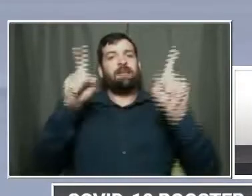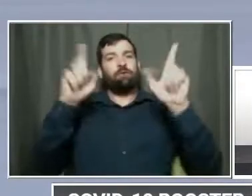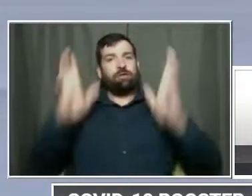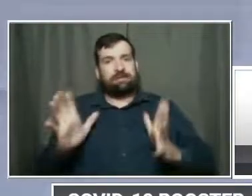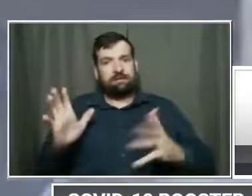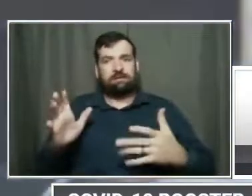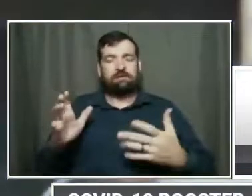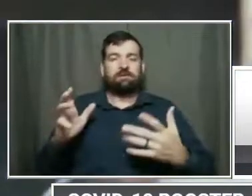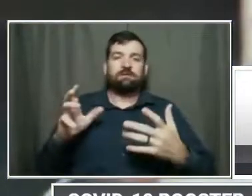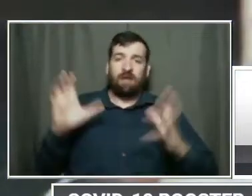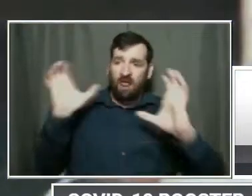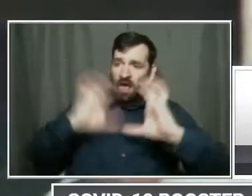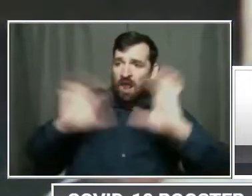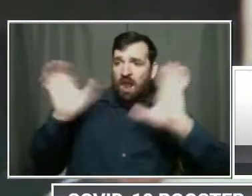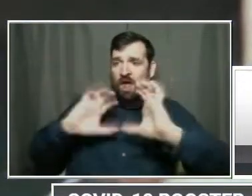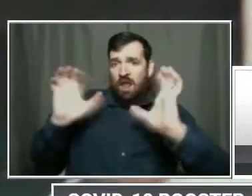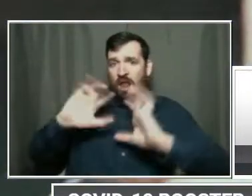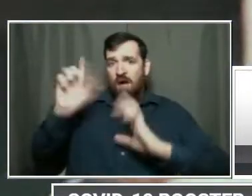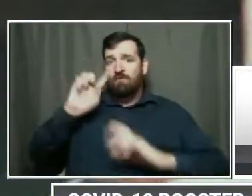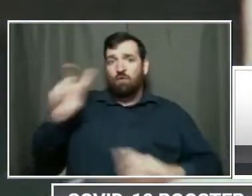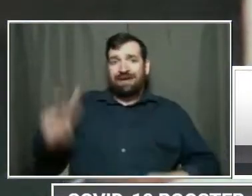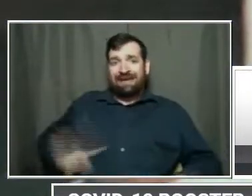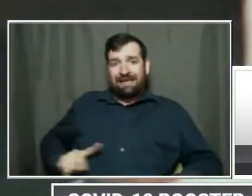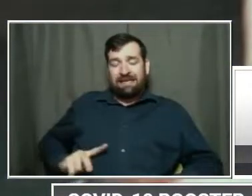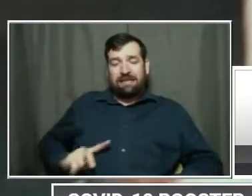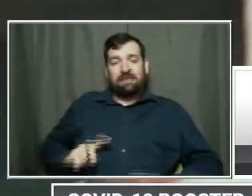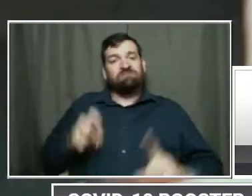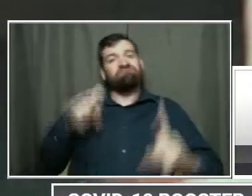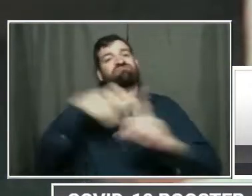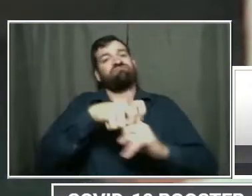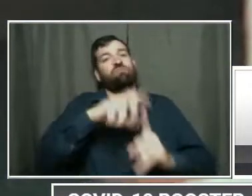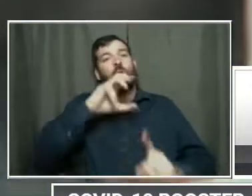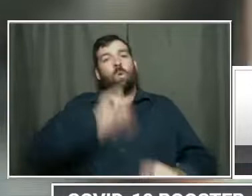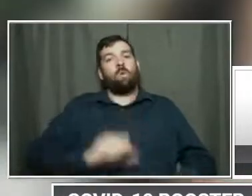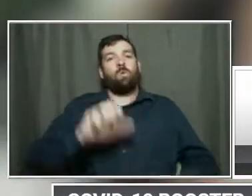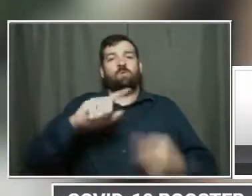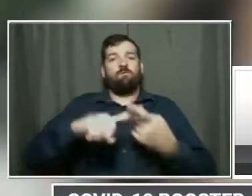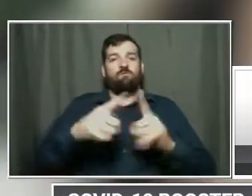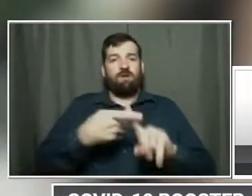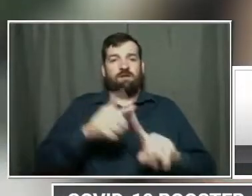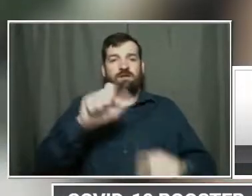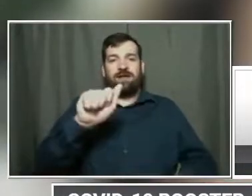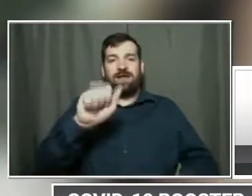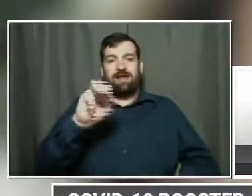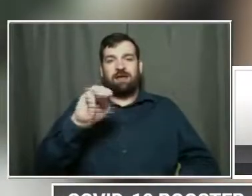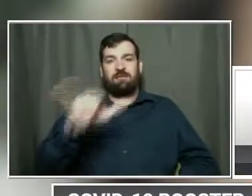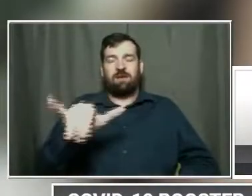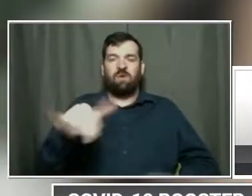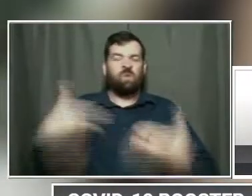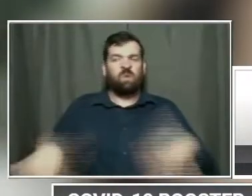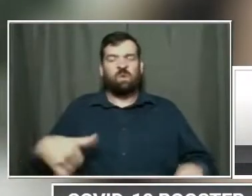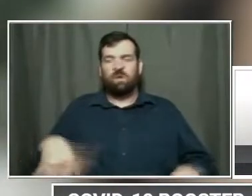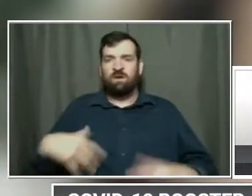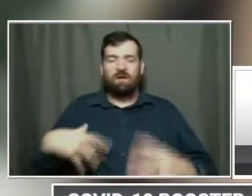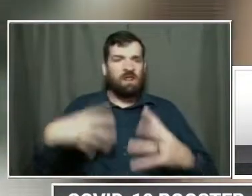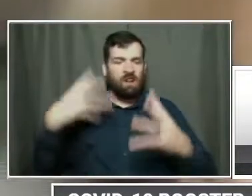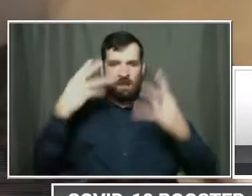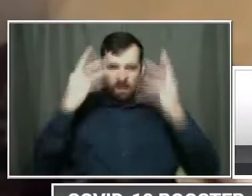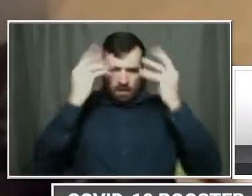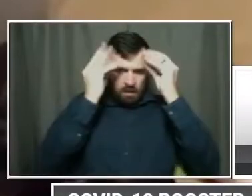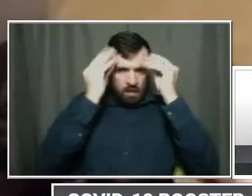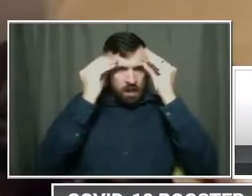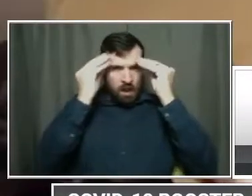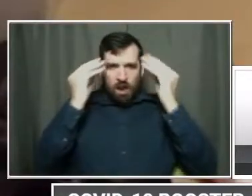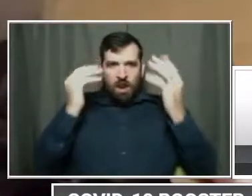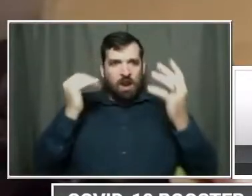a new kidney led him to an old friend, Amy. It was a roller coaster ride, because then you go through the thought process of, well,